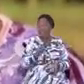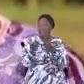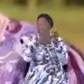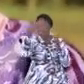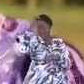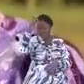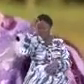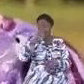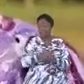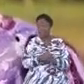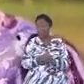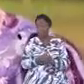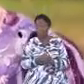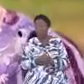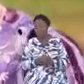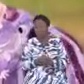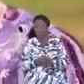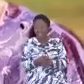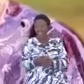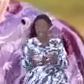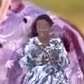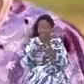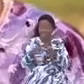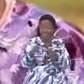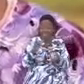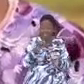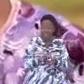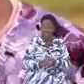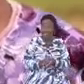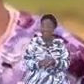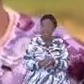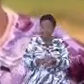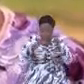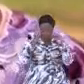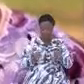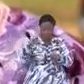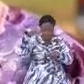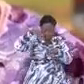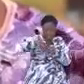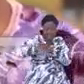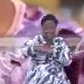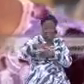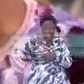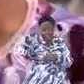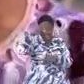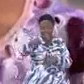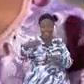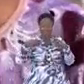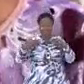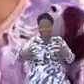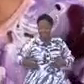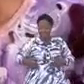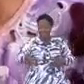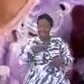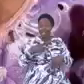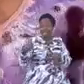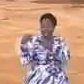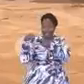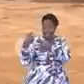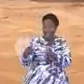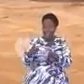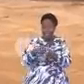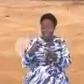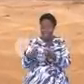crusade enter my body. Since when I dey hear crusade, I can't like